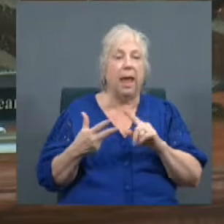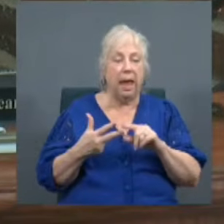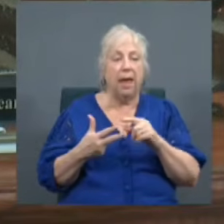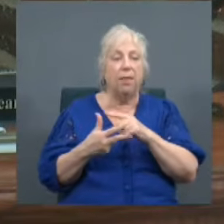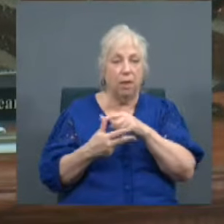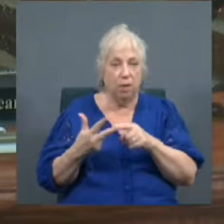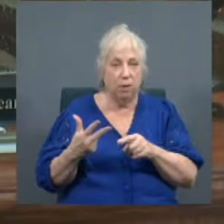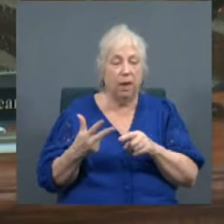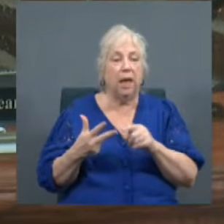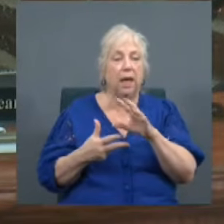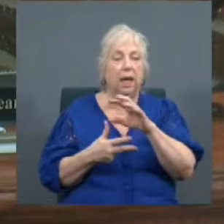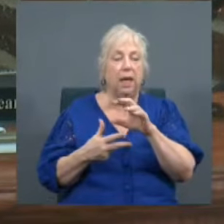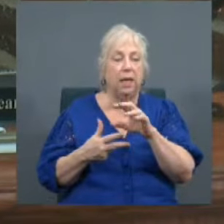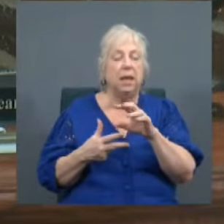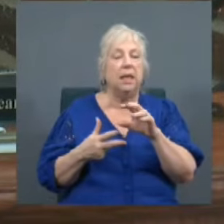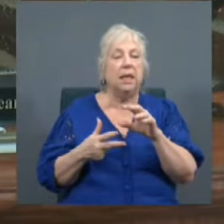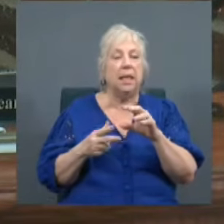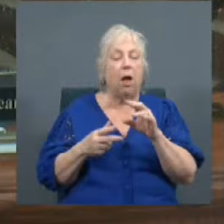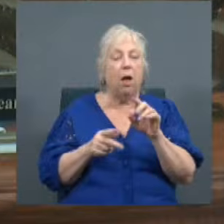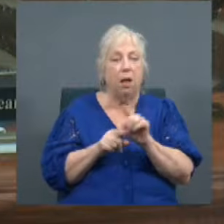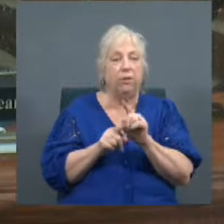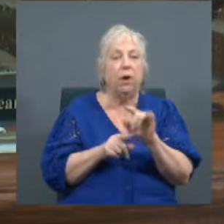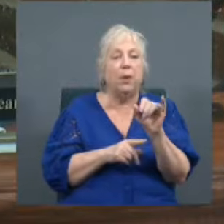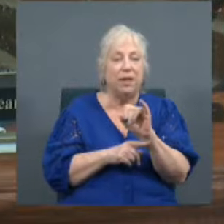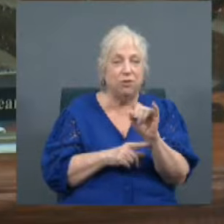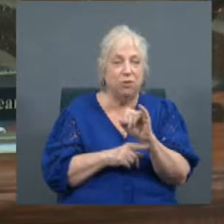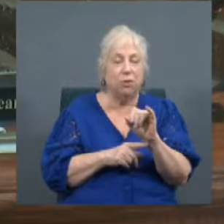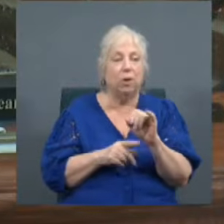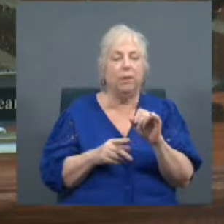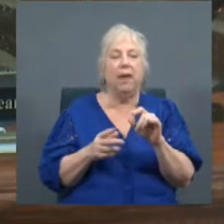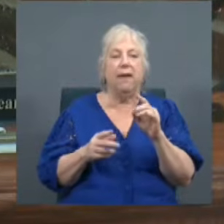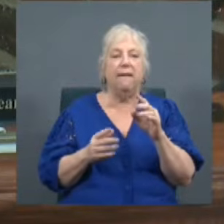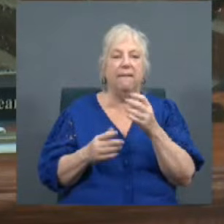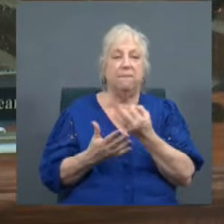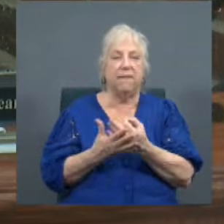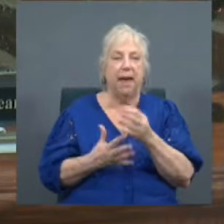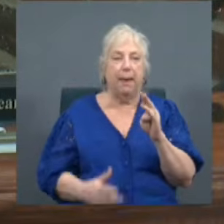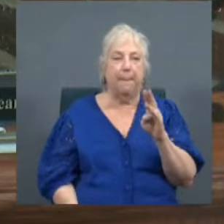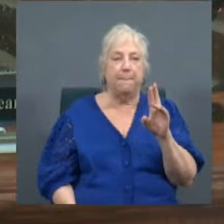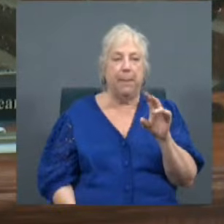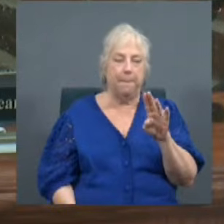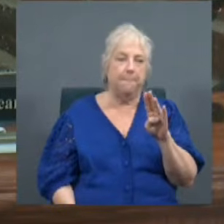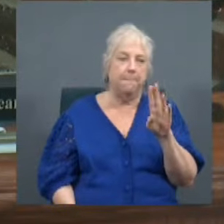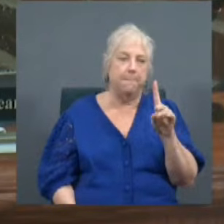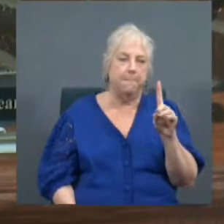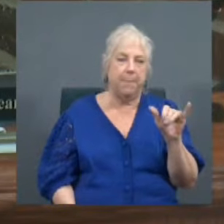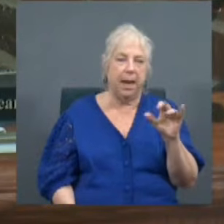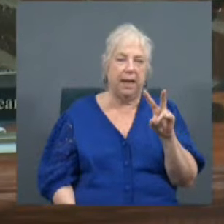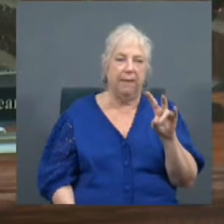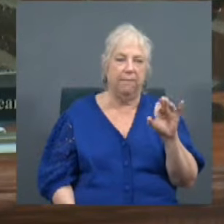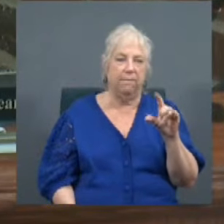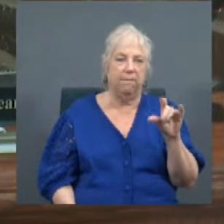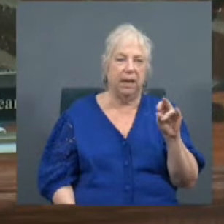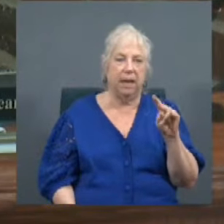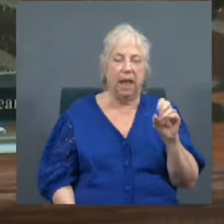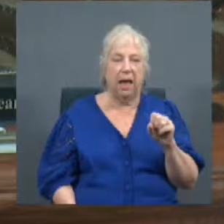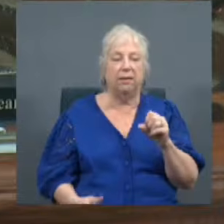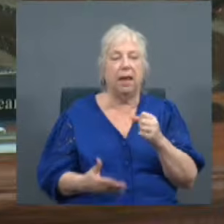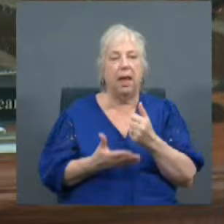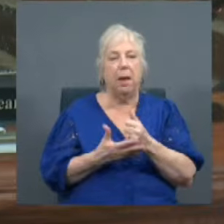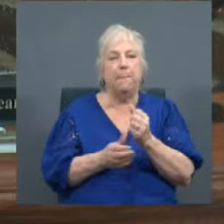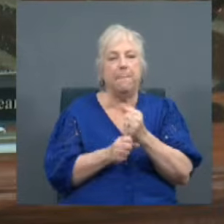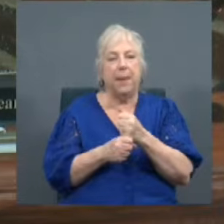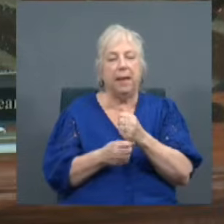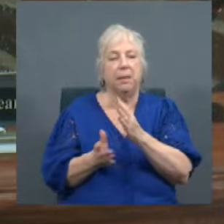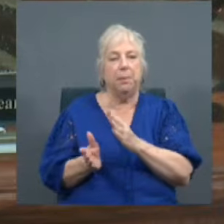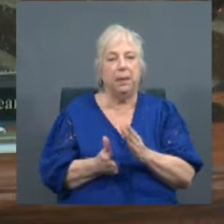entities. It is, in fact, Buddy Valines is the one who helped make the plans that